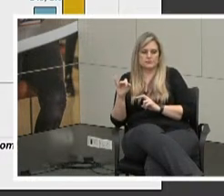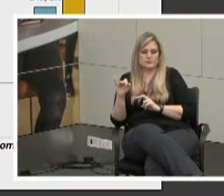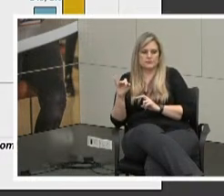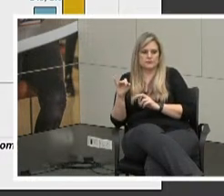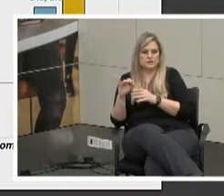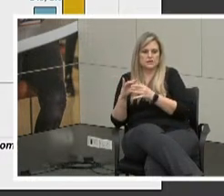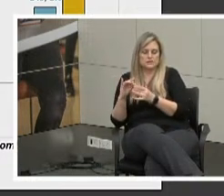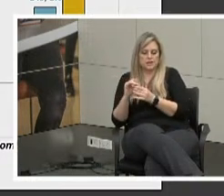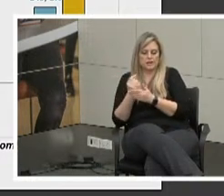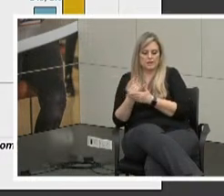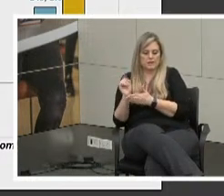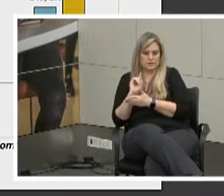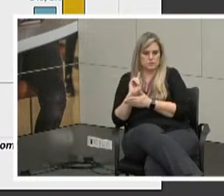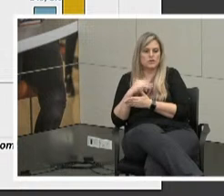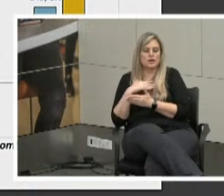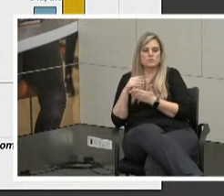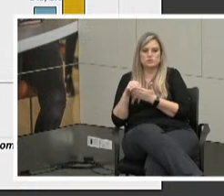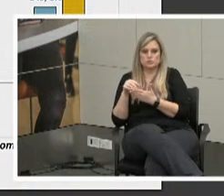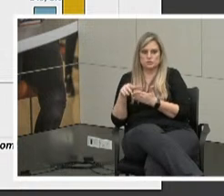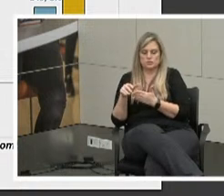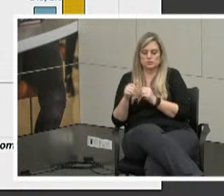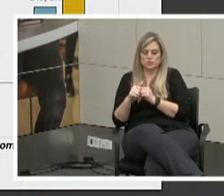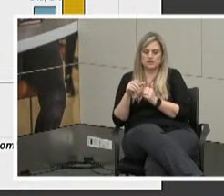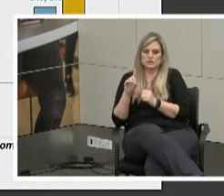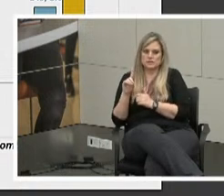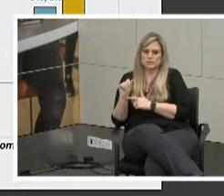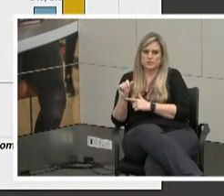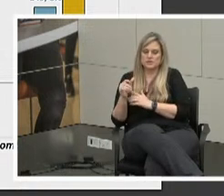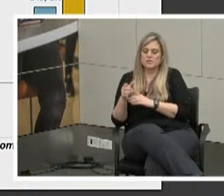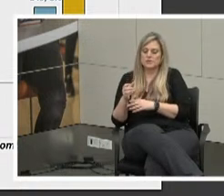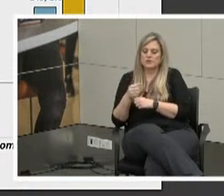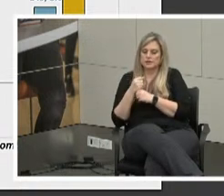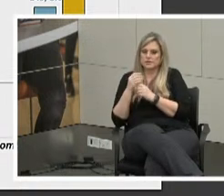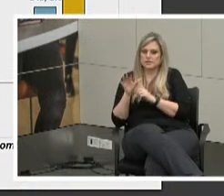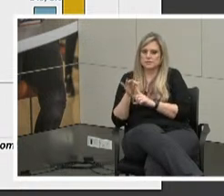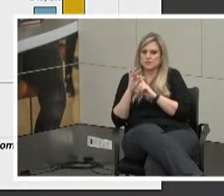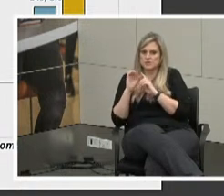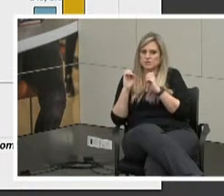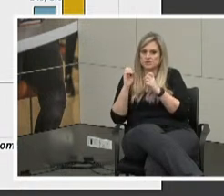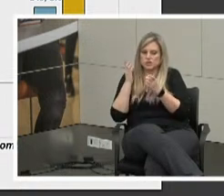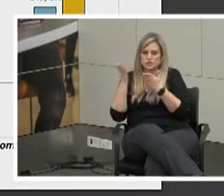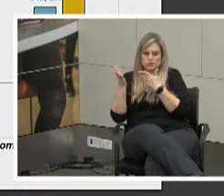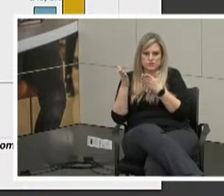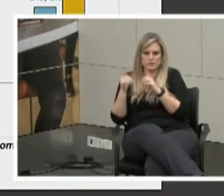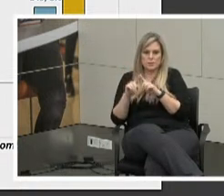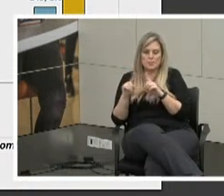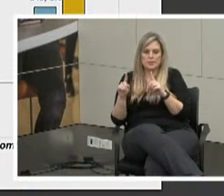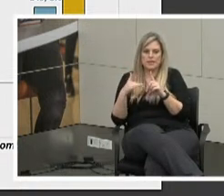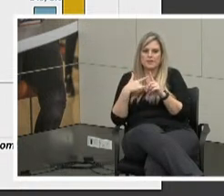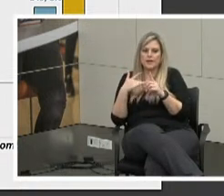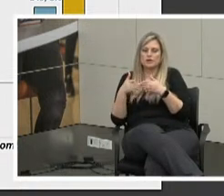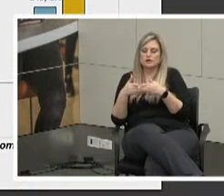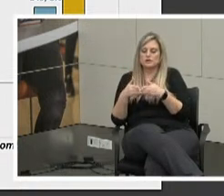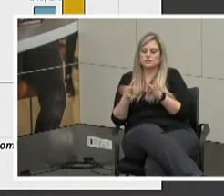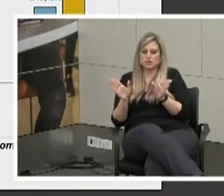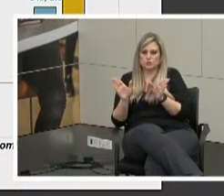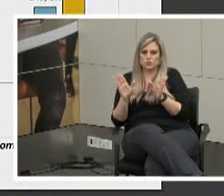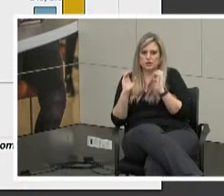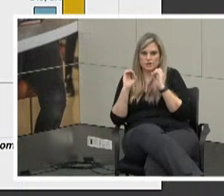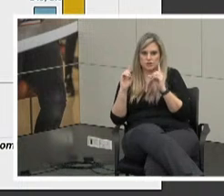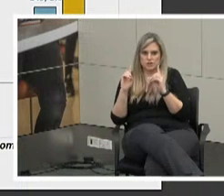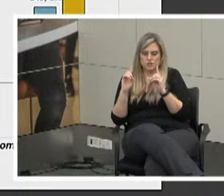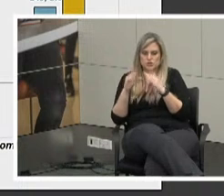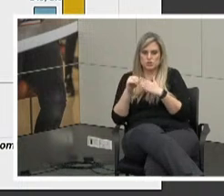um Although our students with disabilities receive special education services they are general education students